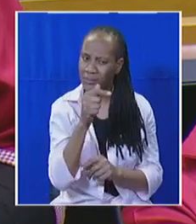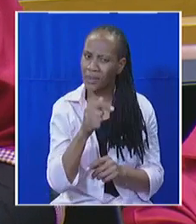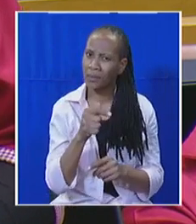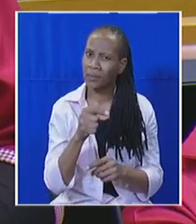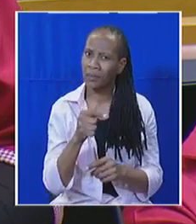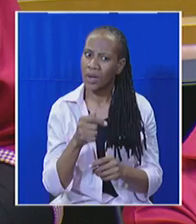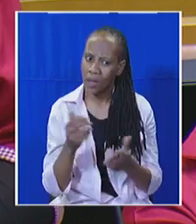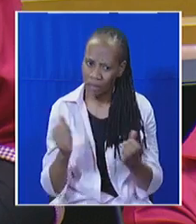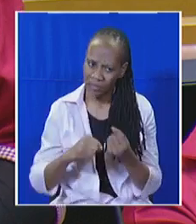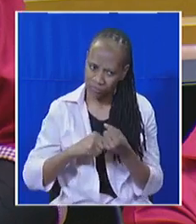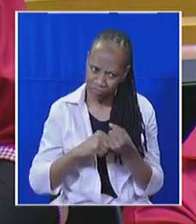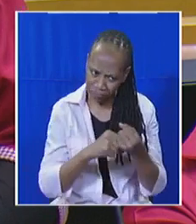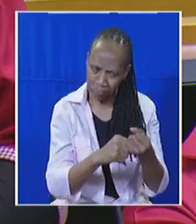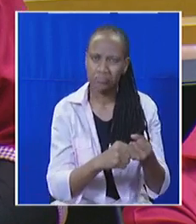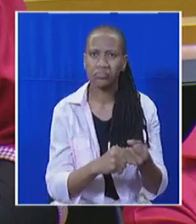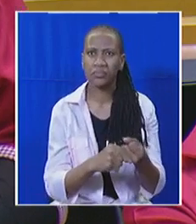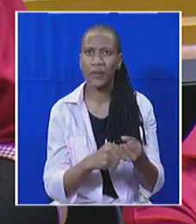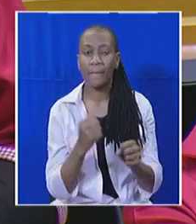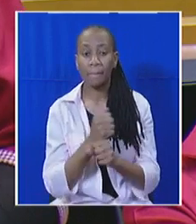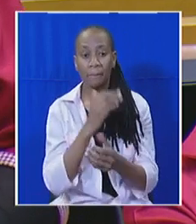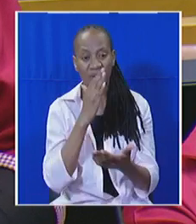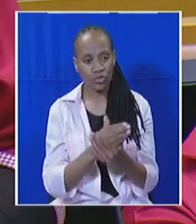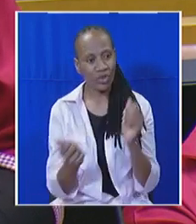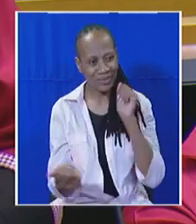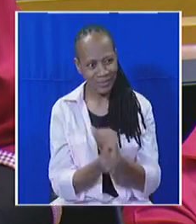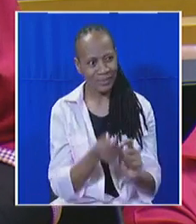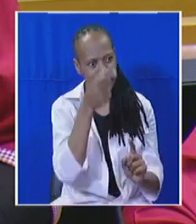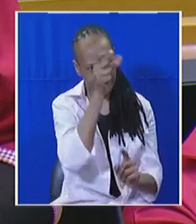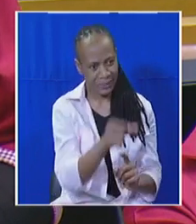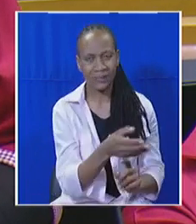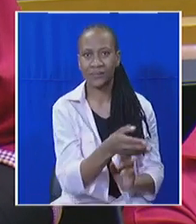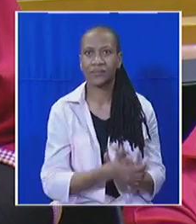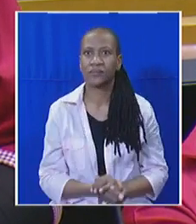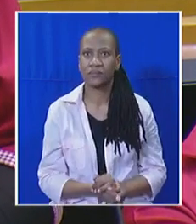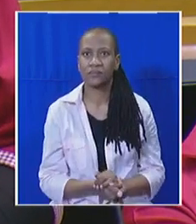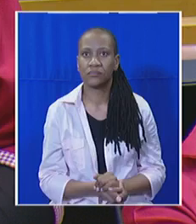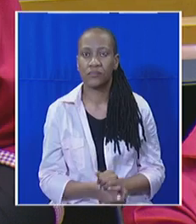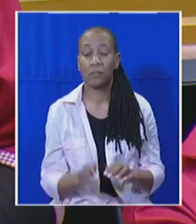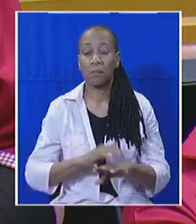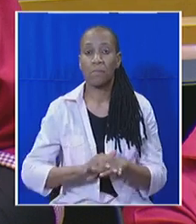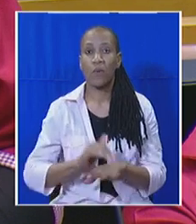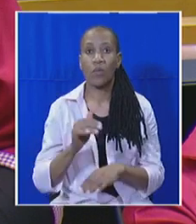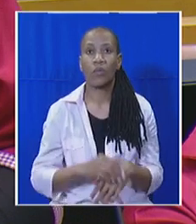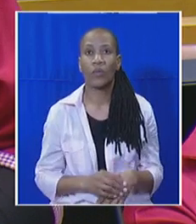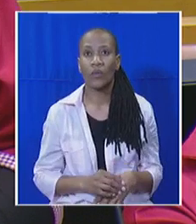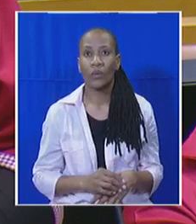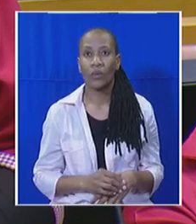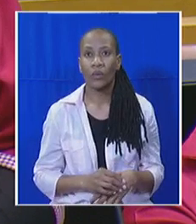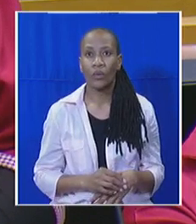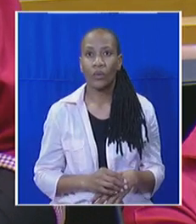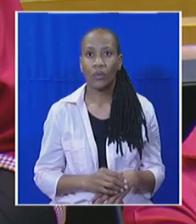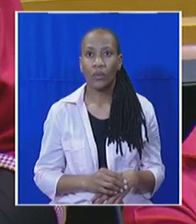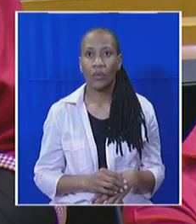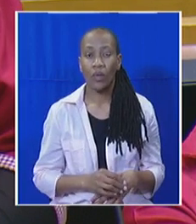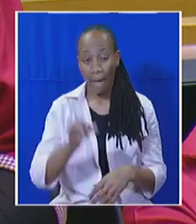against the ANC leader, Mr. Pulukhane, as a matter of agency. Further call on and encourage all men in